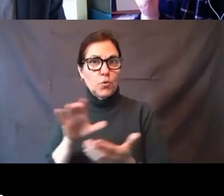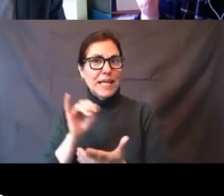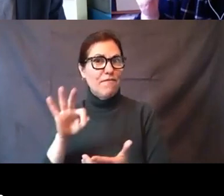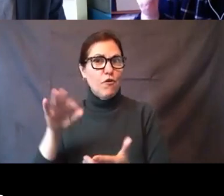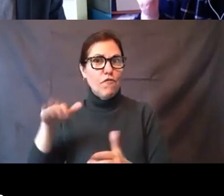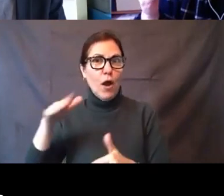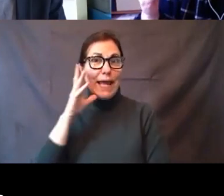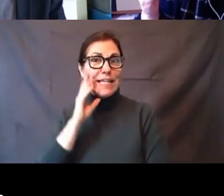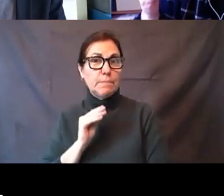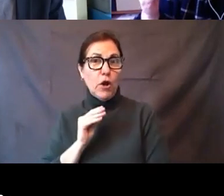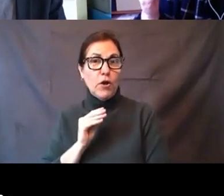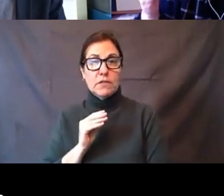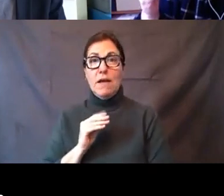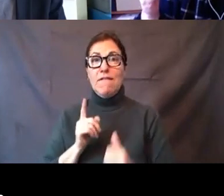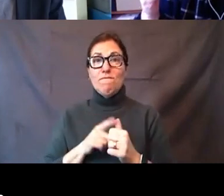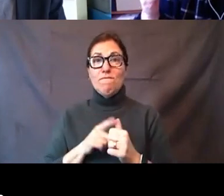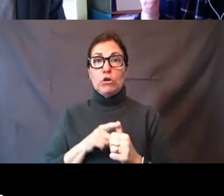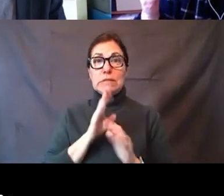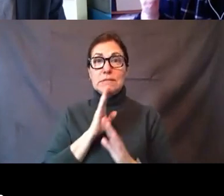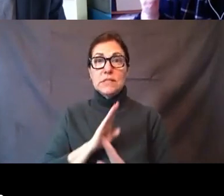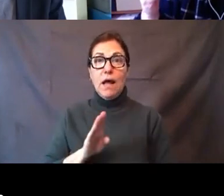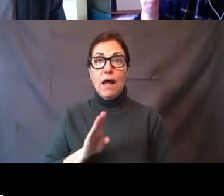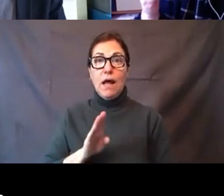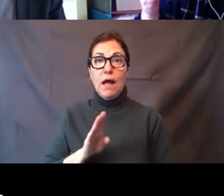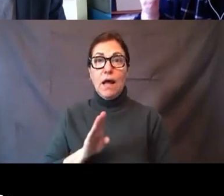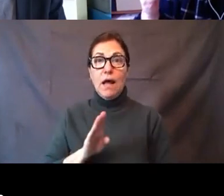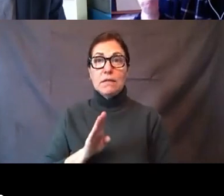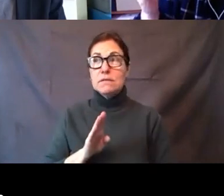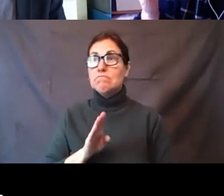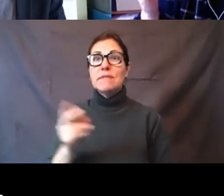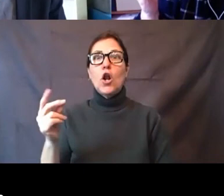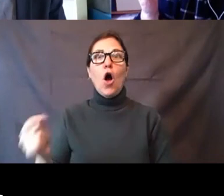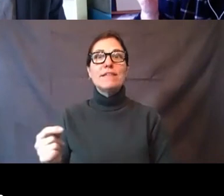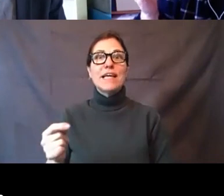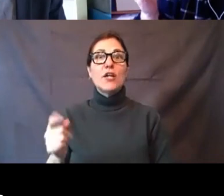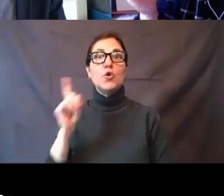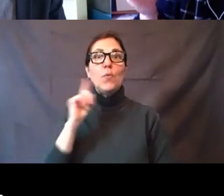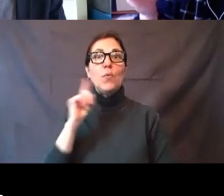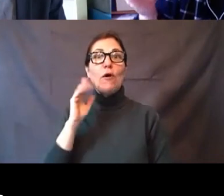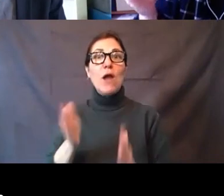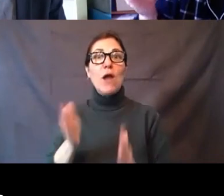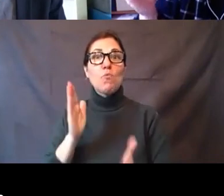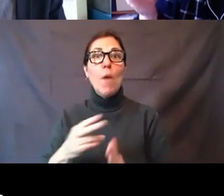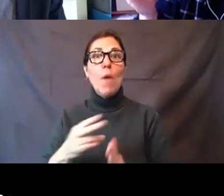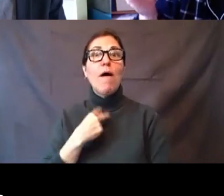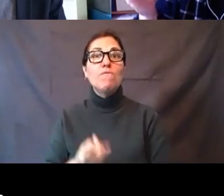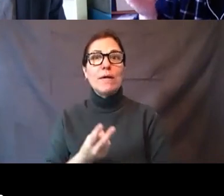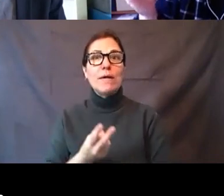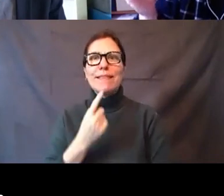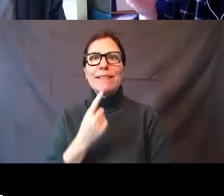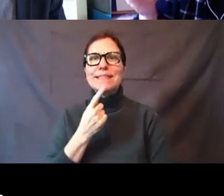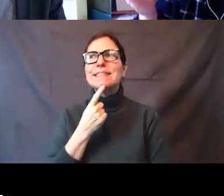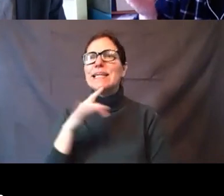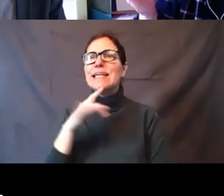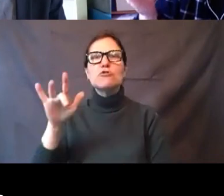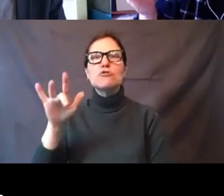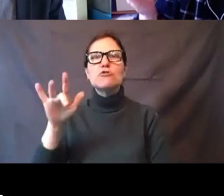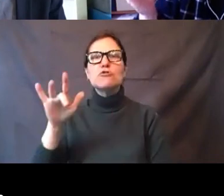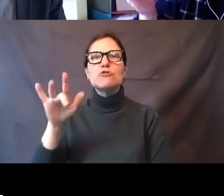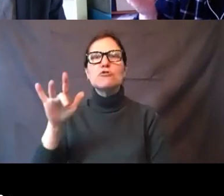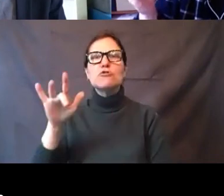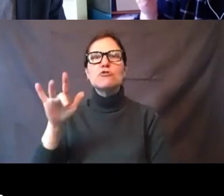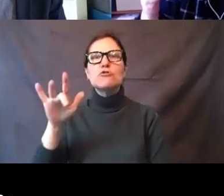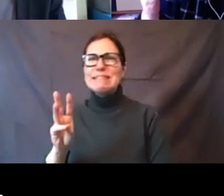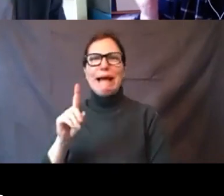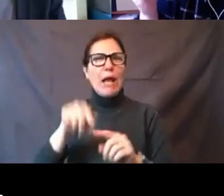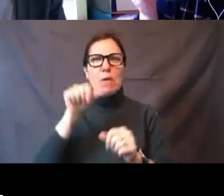and then suddenly there's a robot voice that tells you to like hit star, I think it's star 6 or something. I'm not sure if it's star 6 or star 7. And